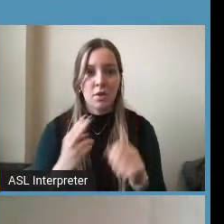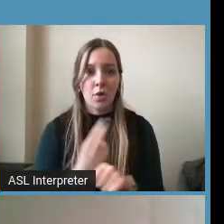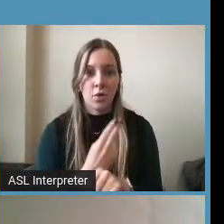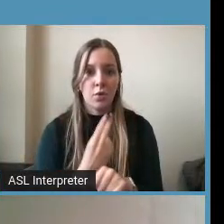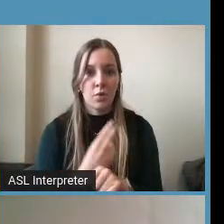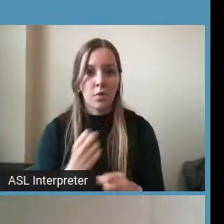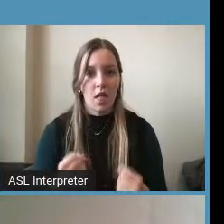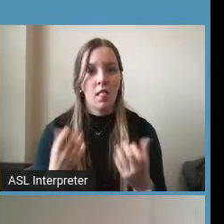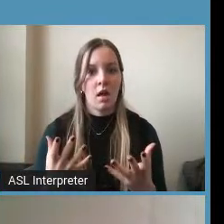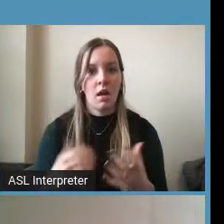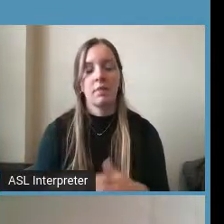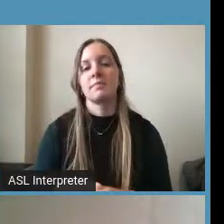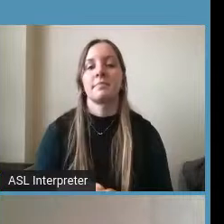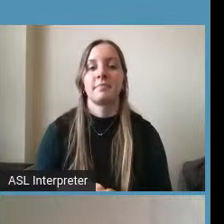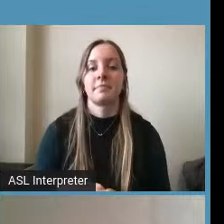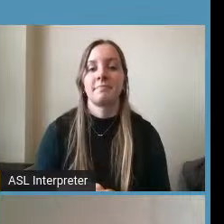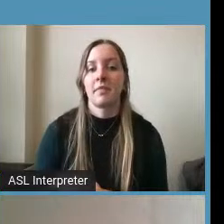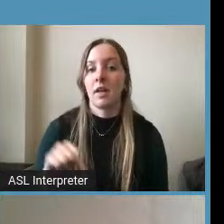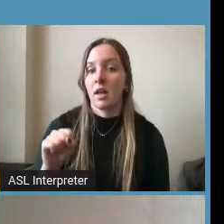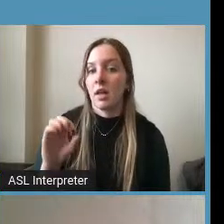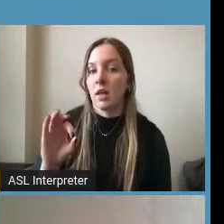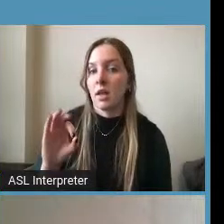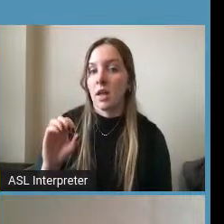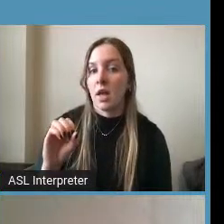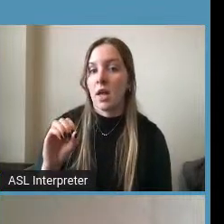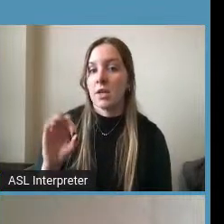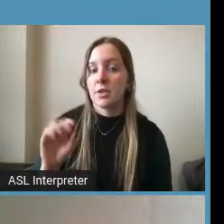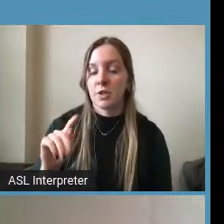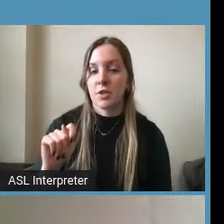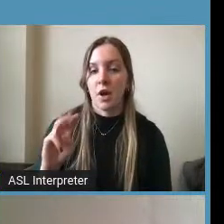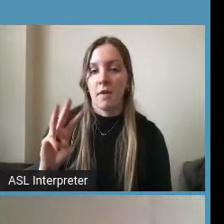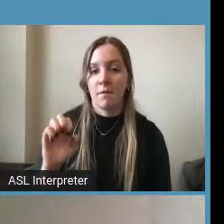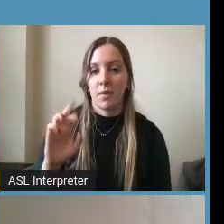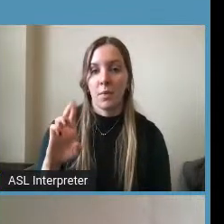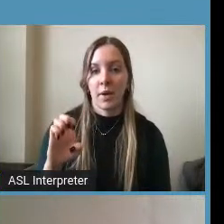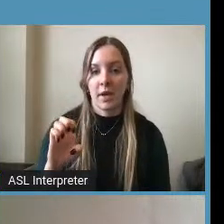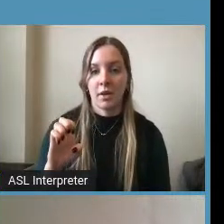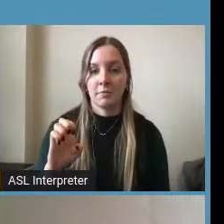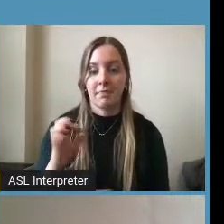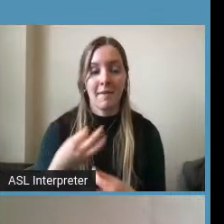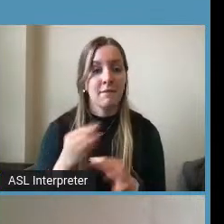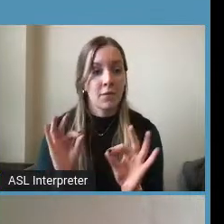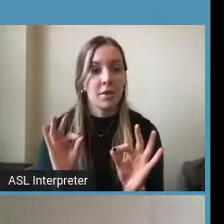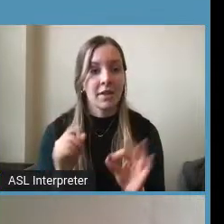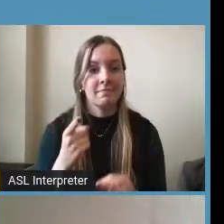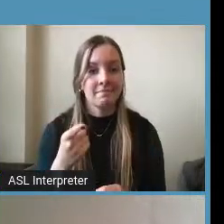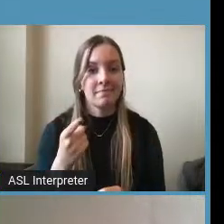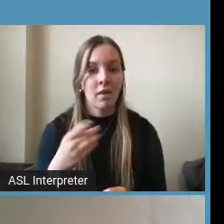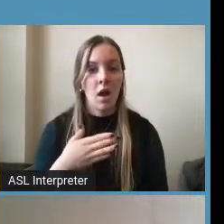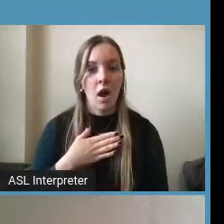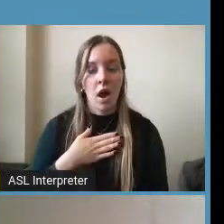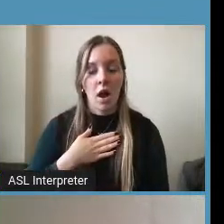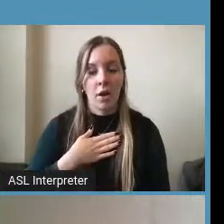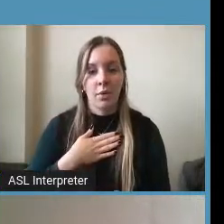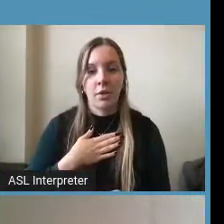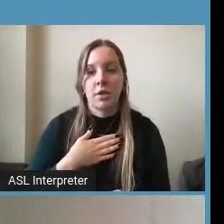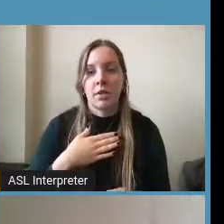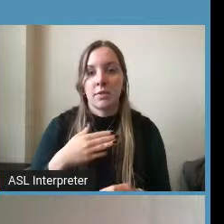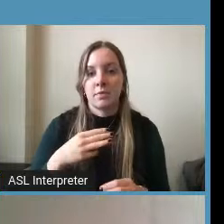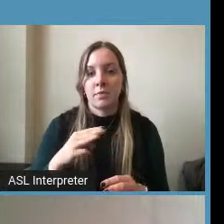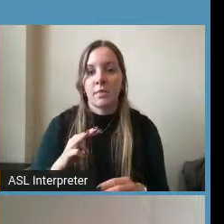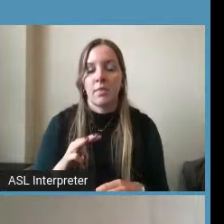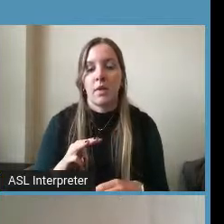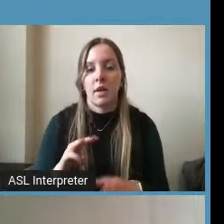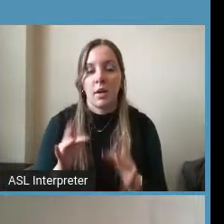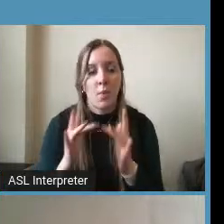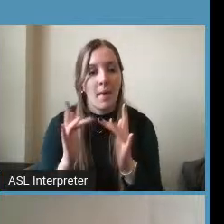free. It's available from our website along with instructional videos and so forth. Now I want to talk a little